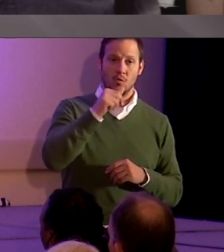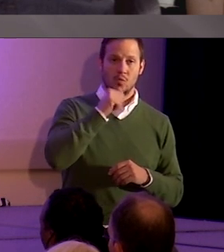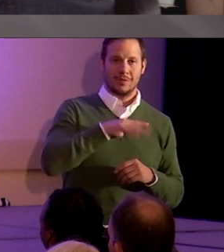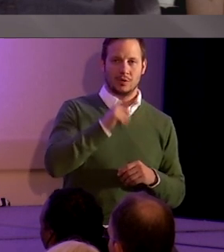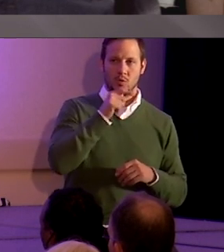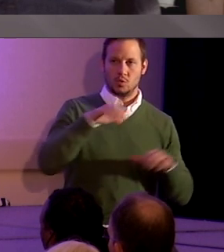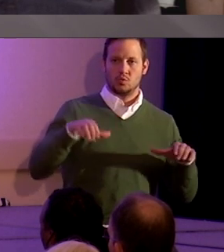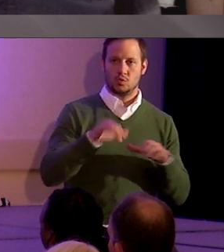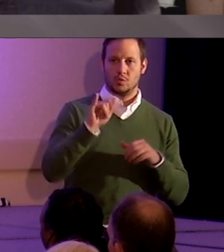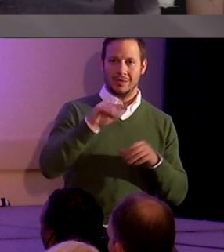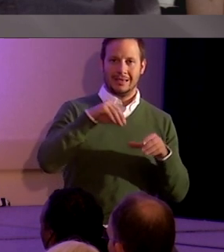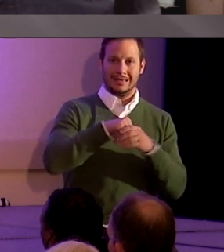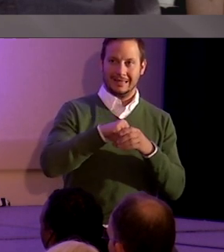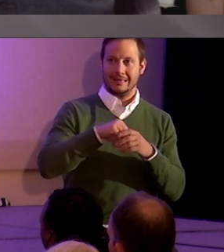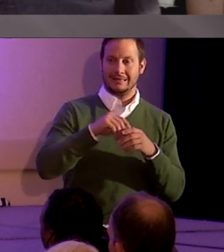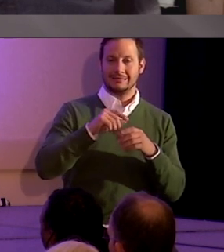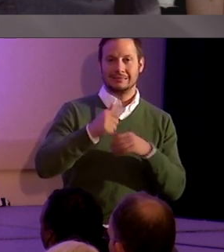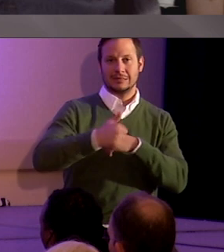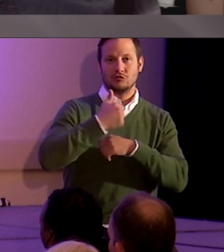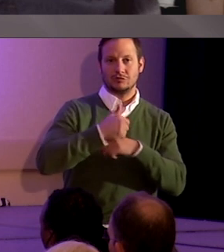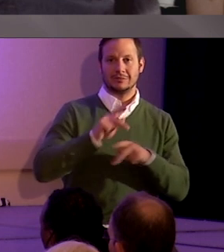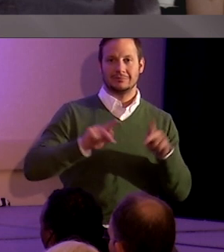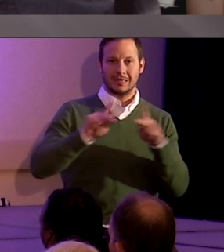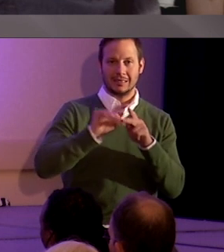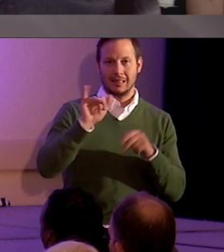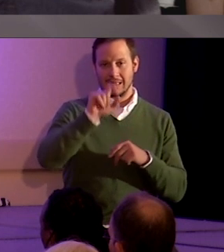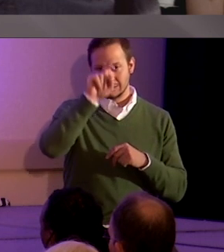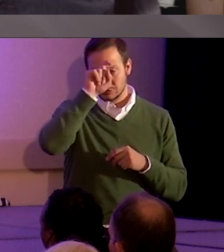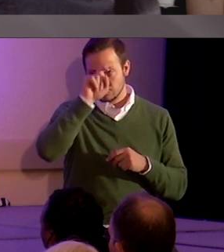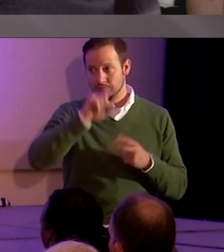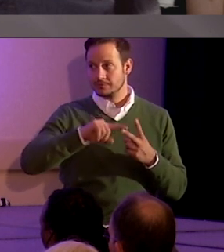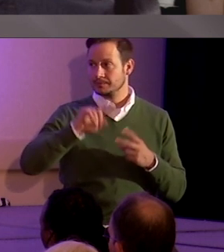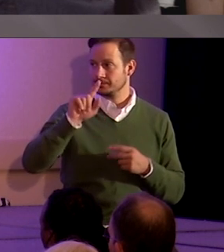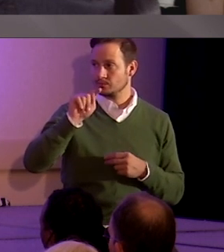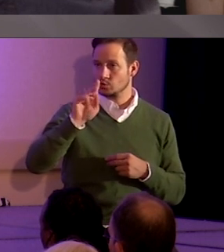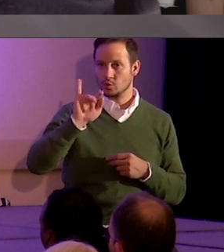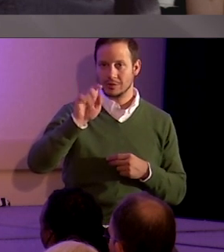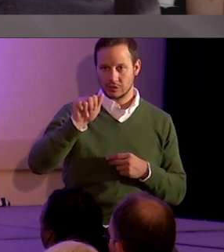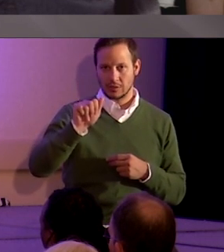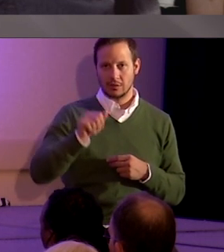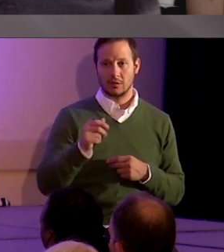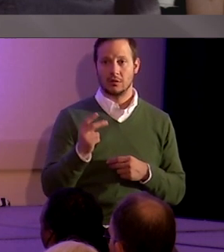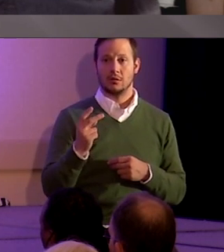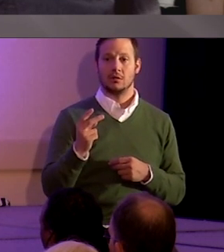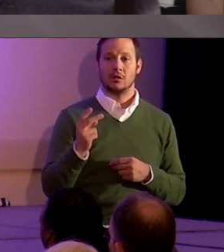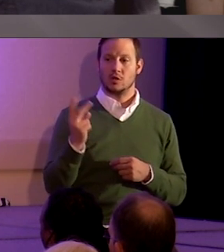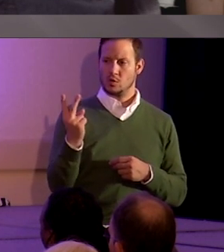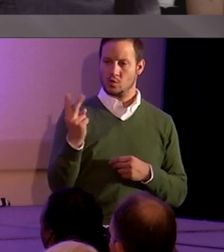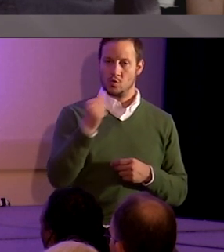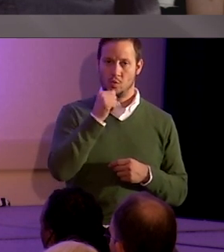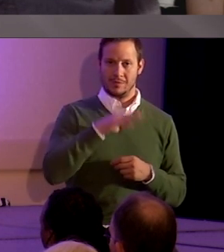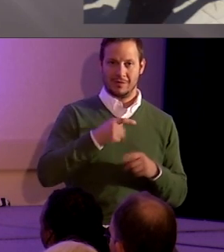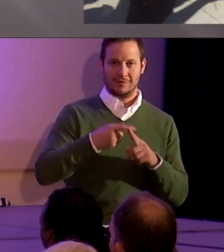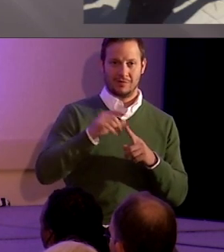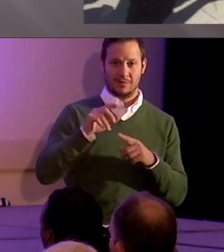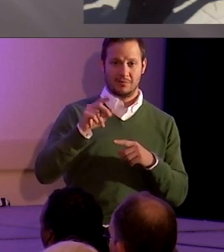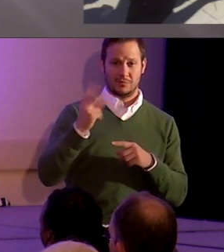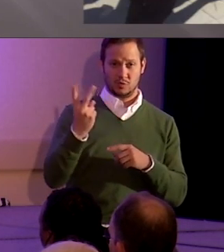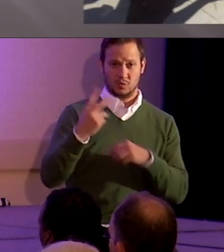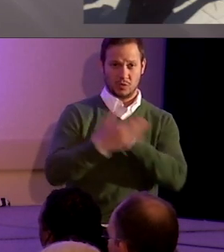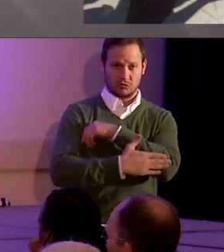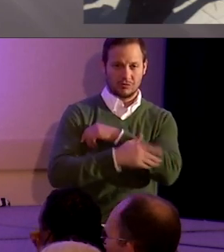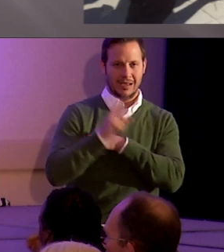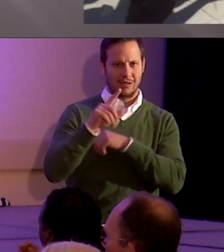Tunisia. Alia Magda El-Mahdi and Amina Sabouri both had to leave their countries.